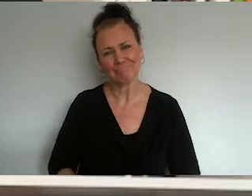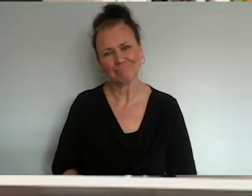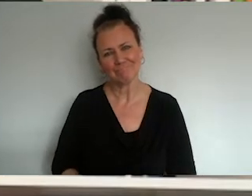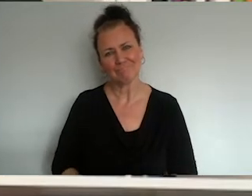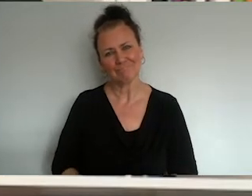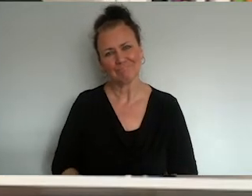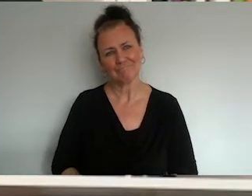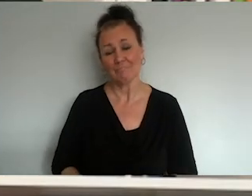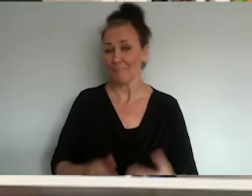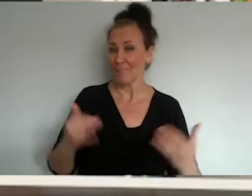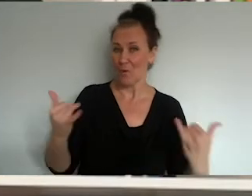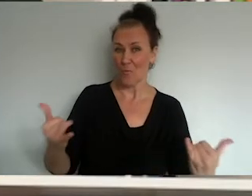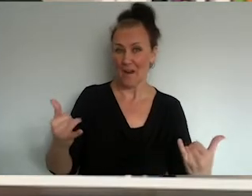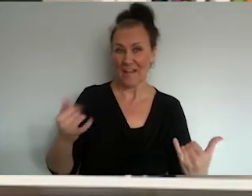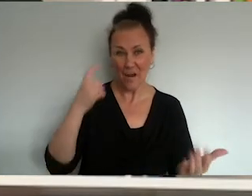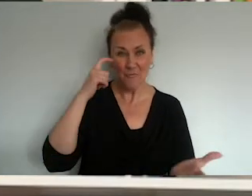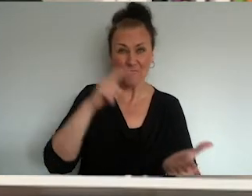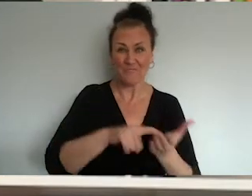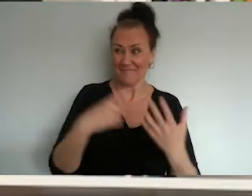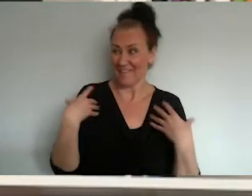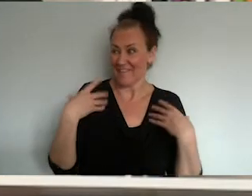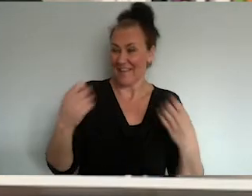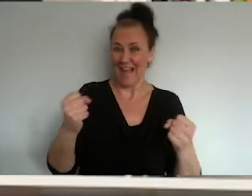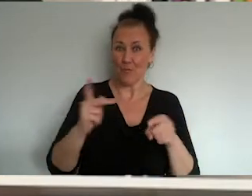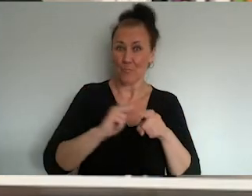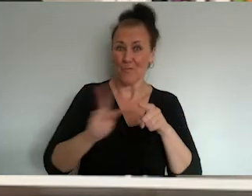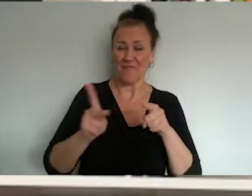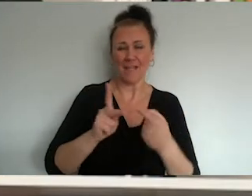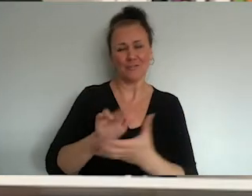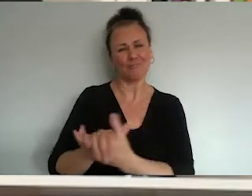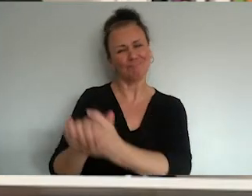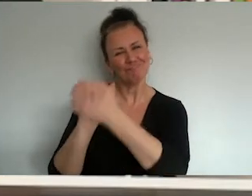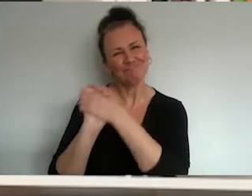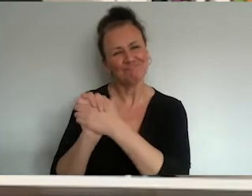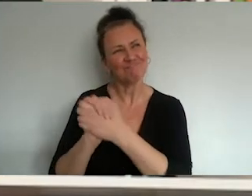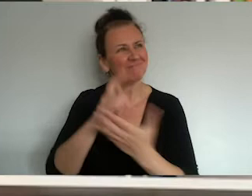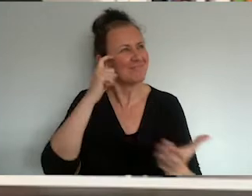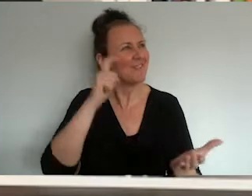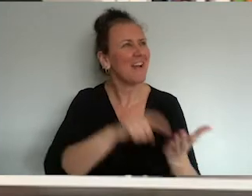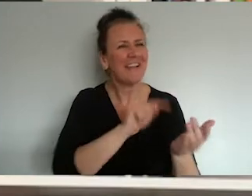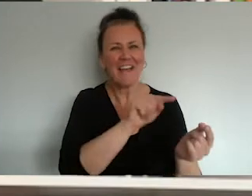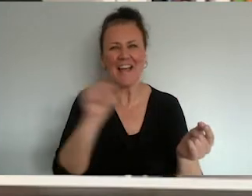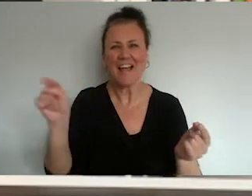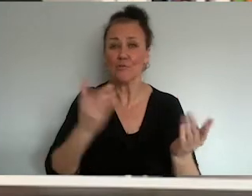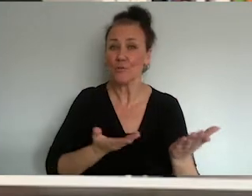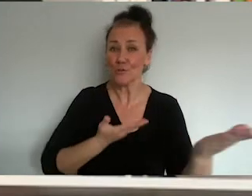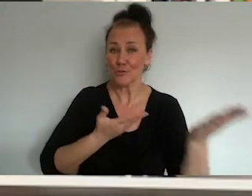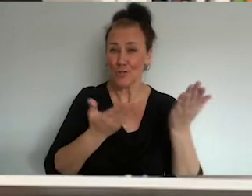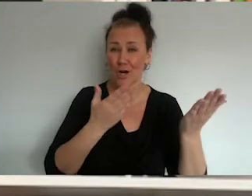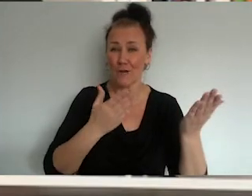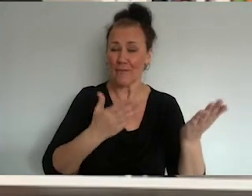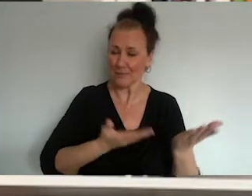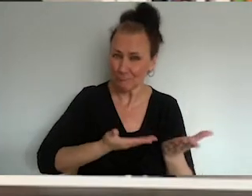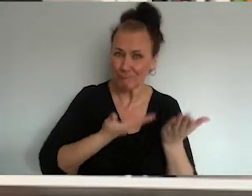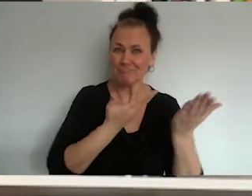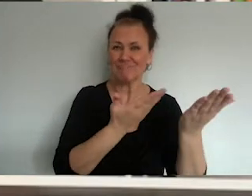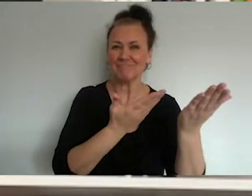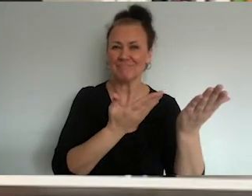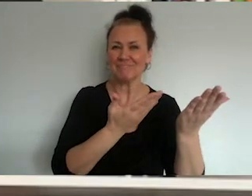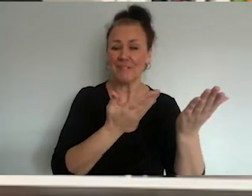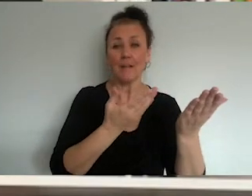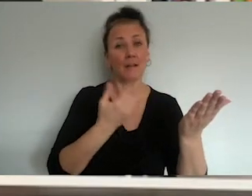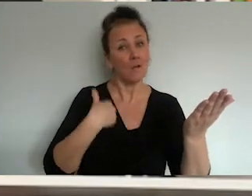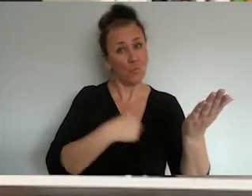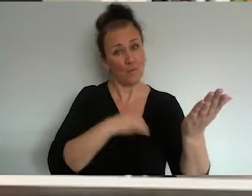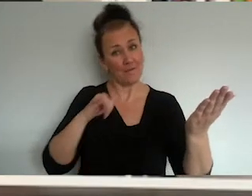world. As we cheer health professionals for their heroism and thank teachers for their service, for